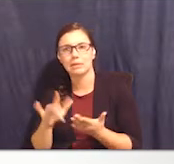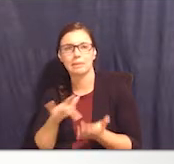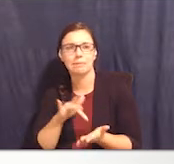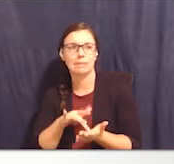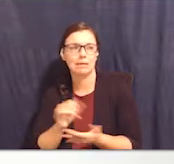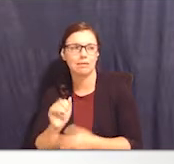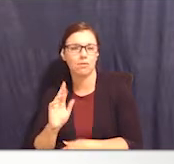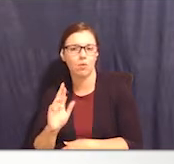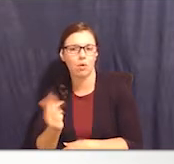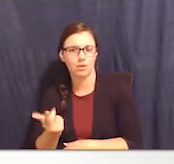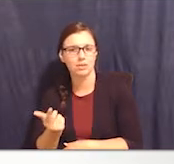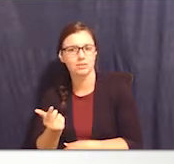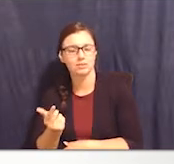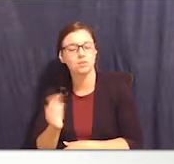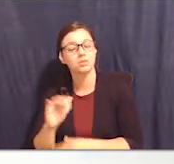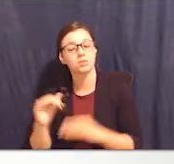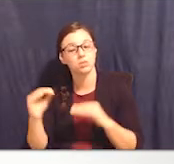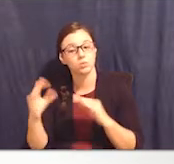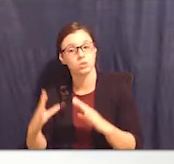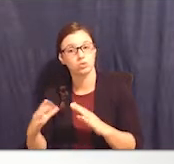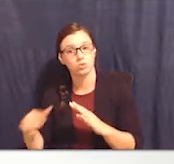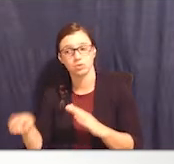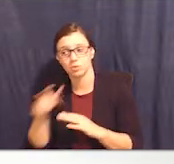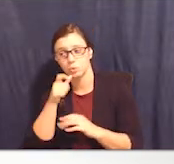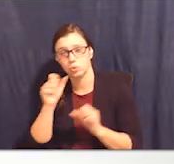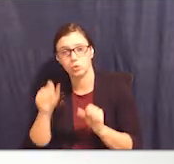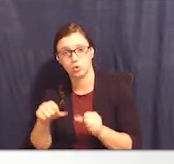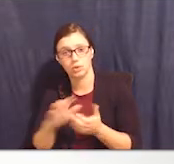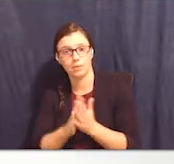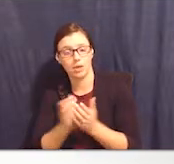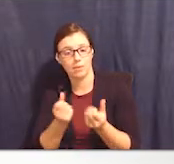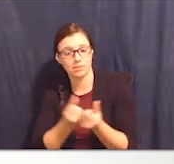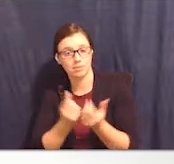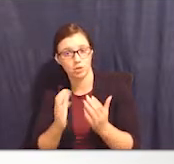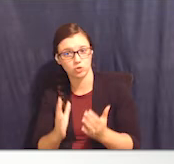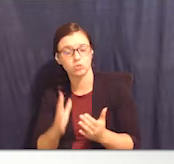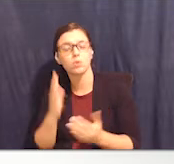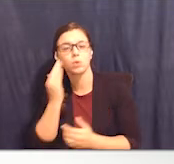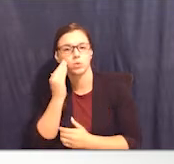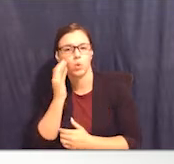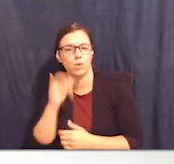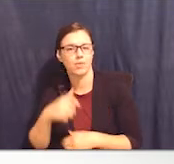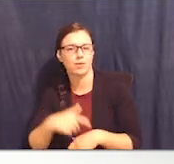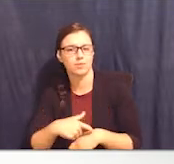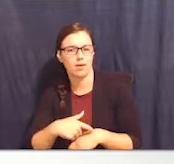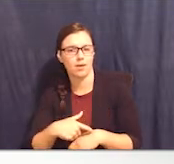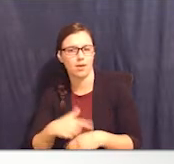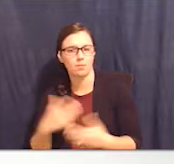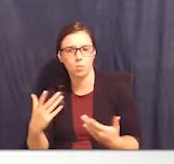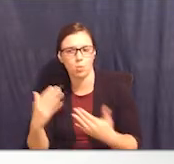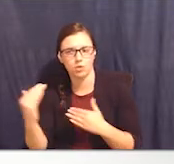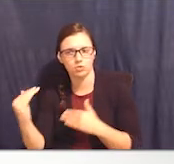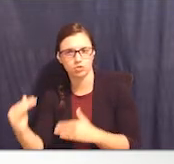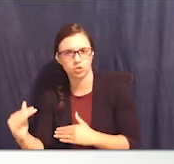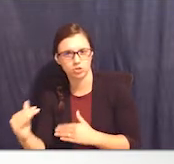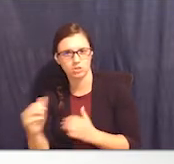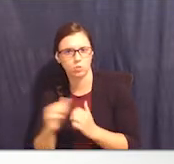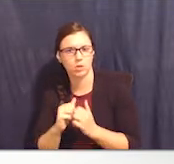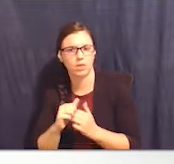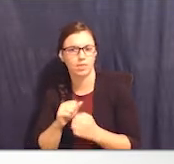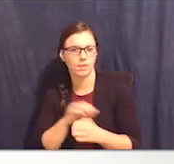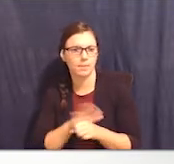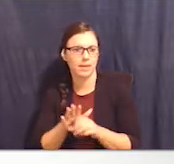thank you. And the thing is also, it encourages schools to do it because there is, let's just be honest, there is the